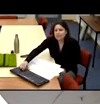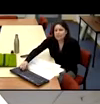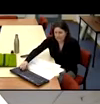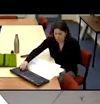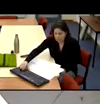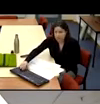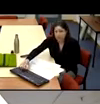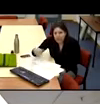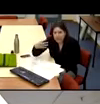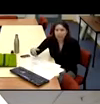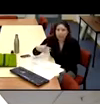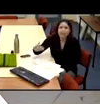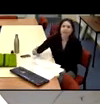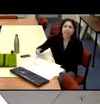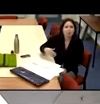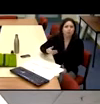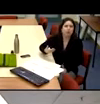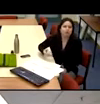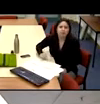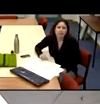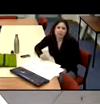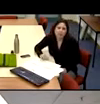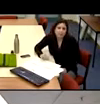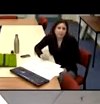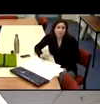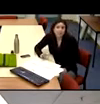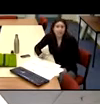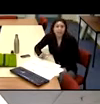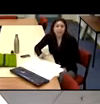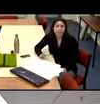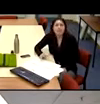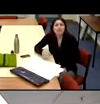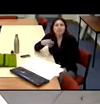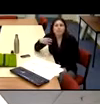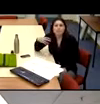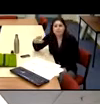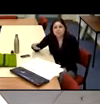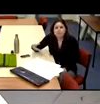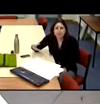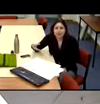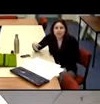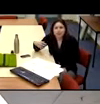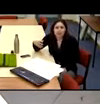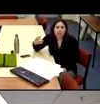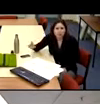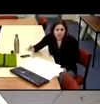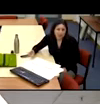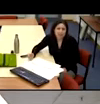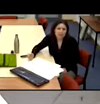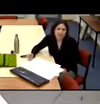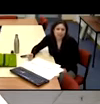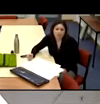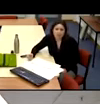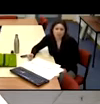He said, I carried that nickname, he called it a nickname, quite a few years, so it's going to be with me, but I don't want to